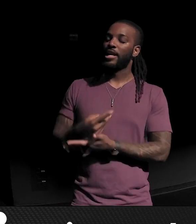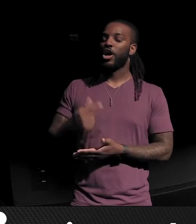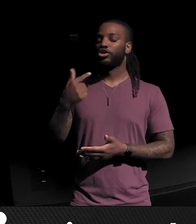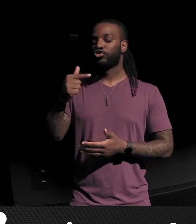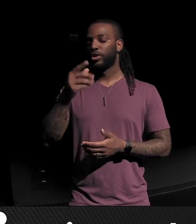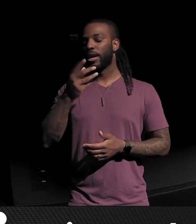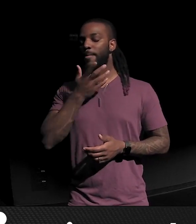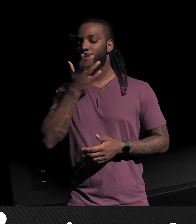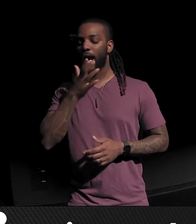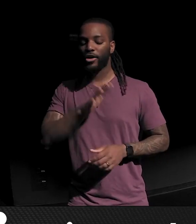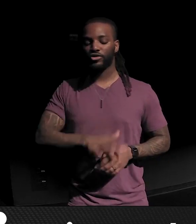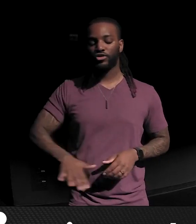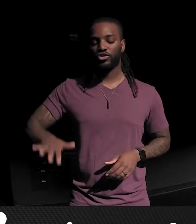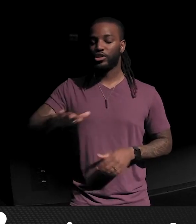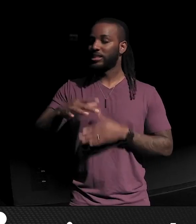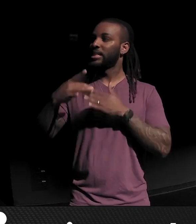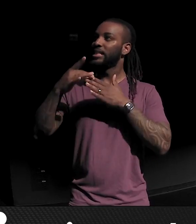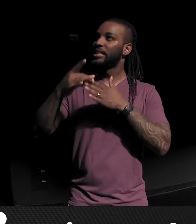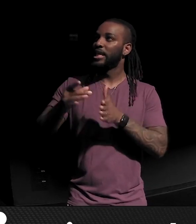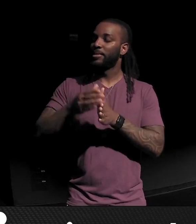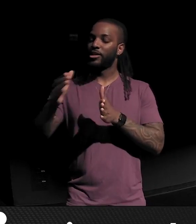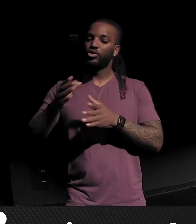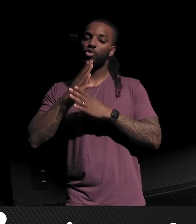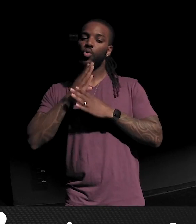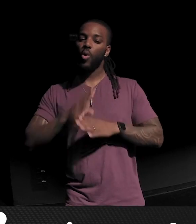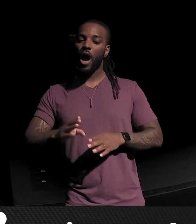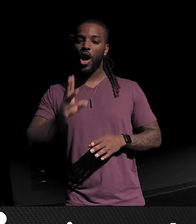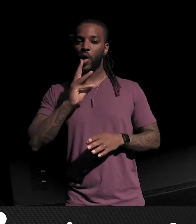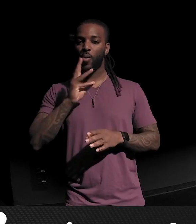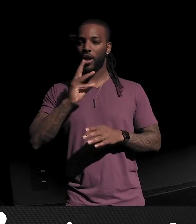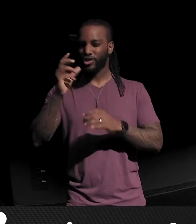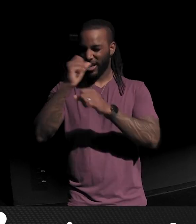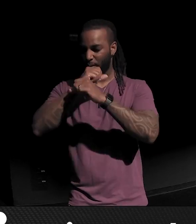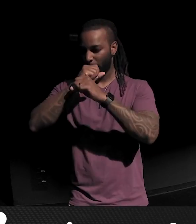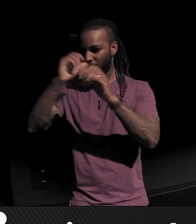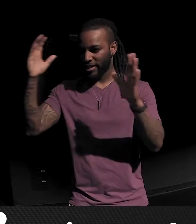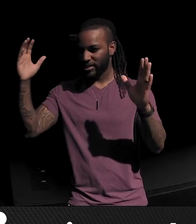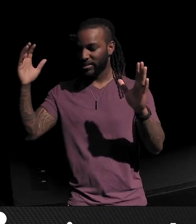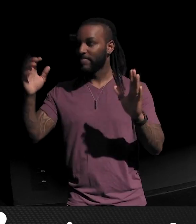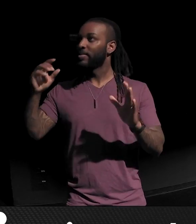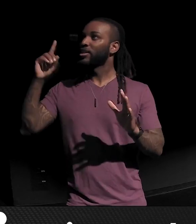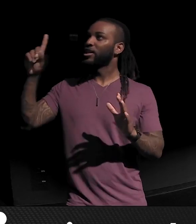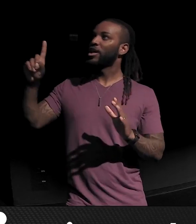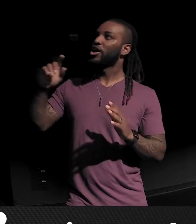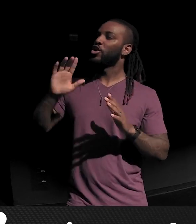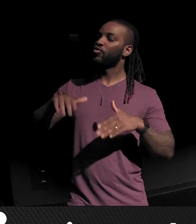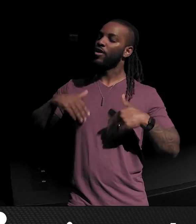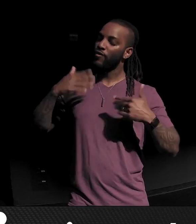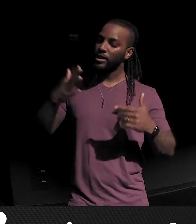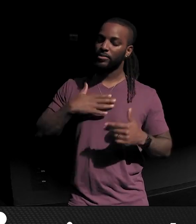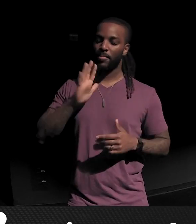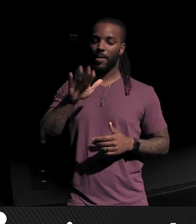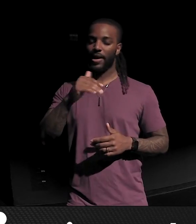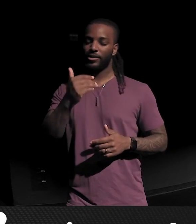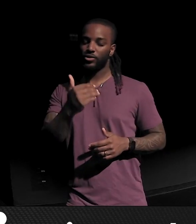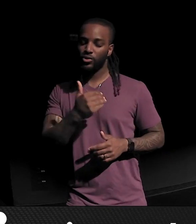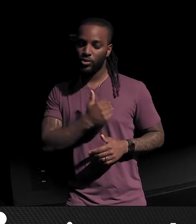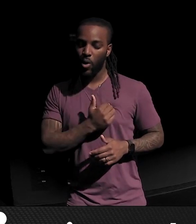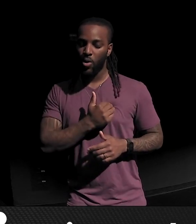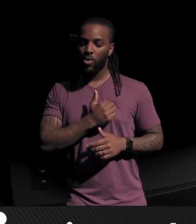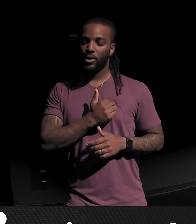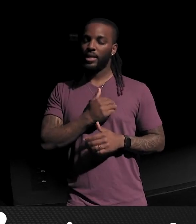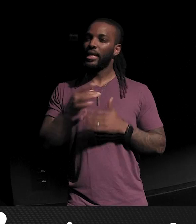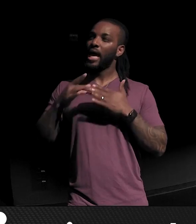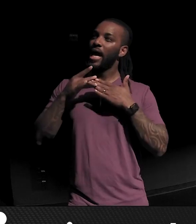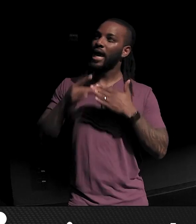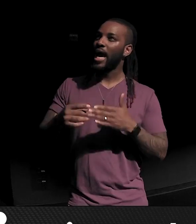leads me beside quiet waters. Let these pictures paint in your mind. He refreshes my soul. He brings my soul back to me. Guides me along